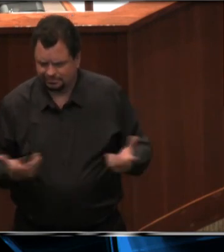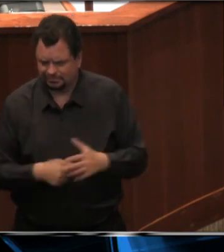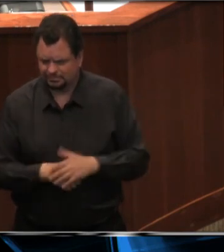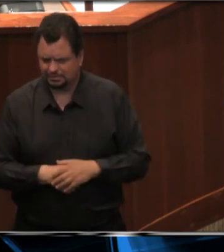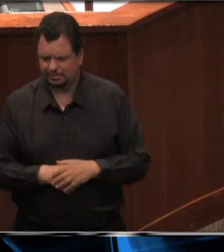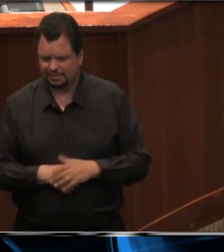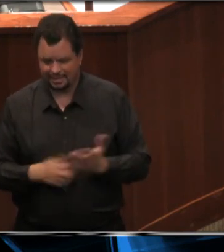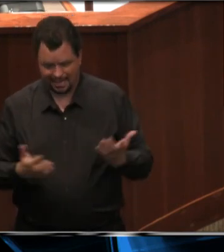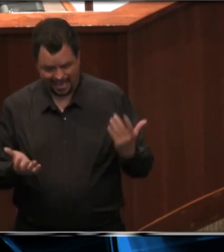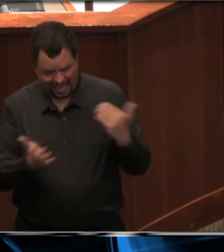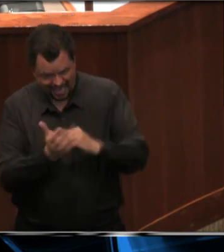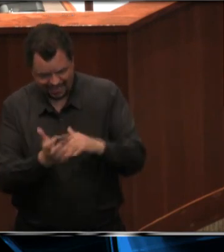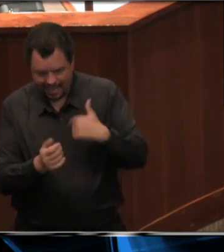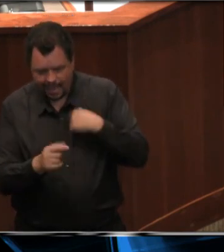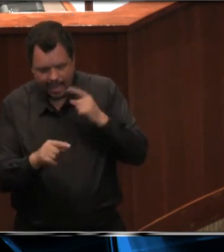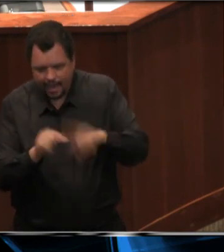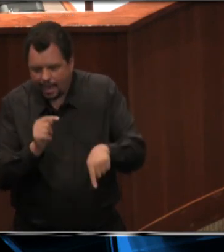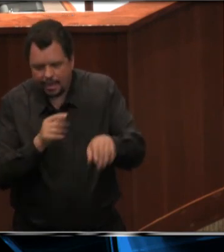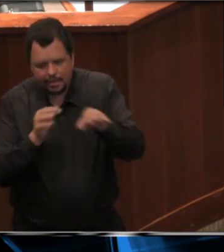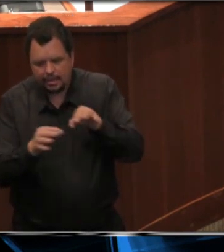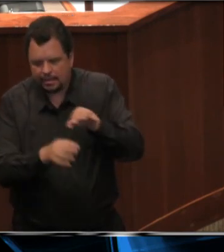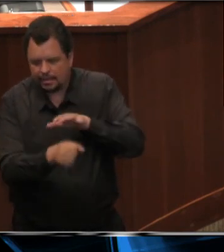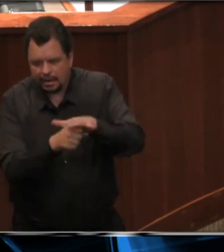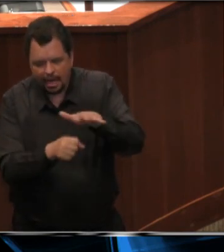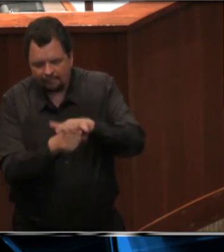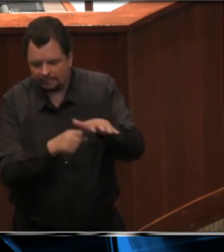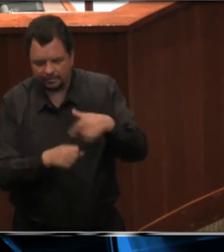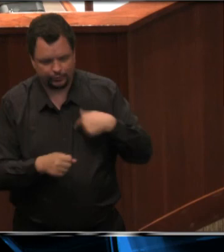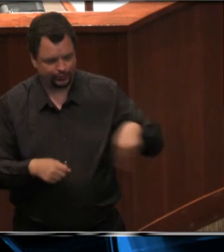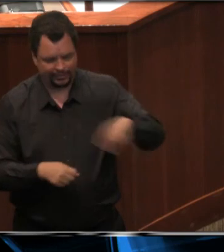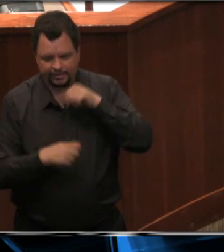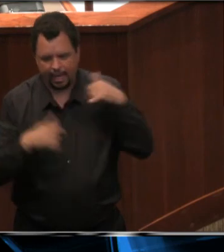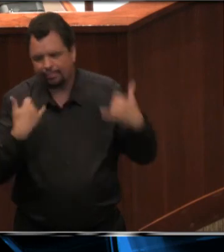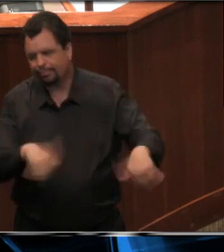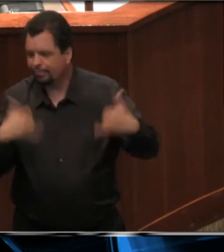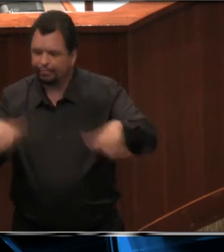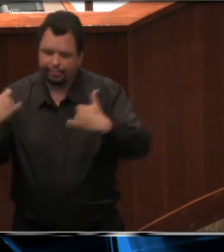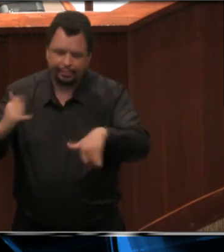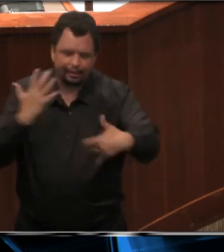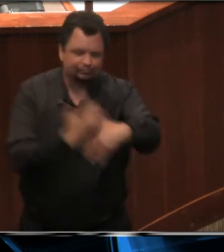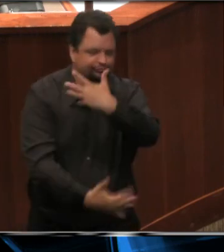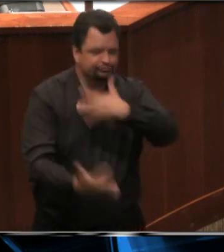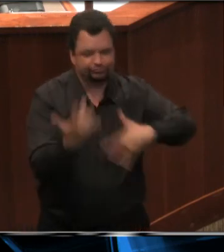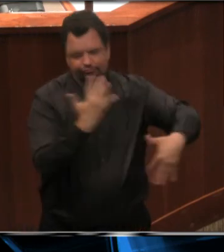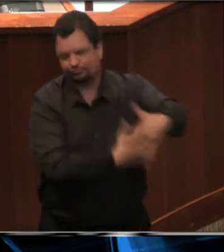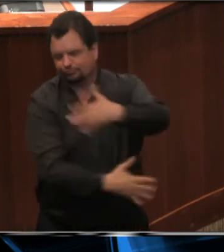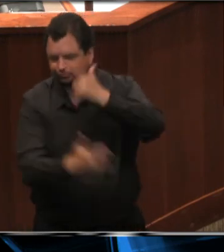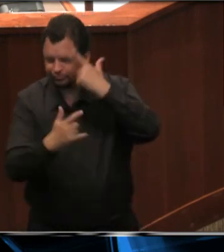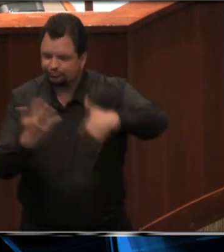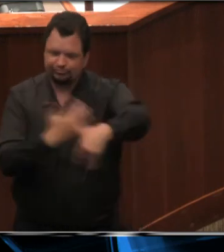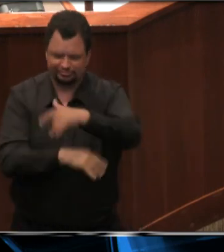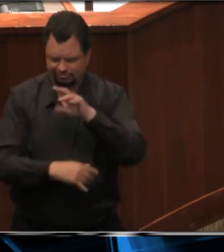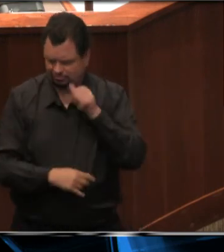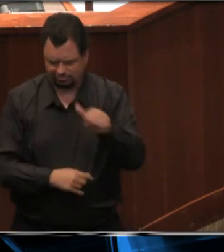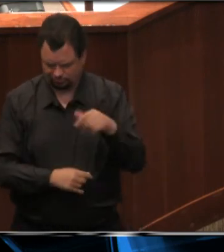it enough about it's not a free-for-all. We have a schedule of events. Team A knows when they're playing Team